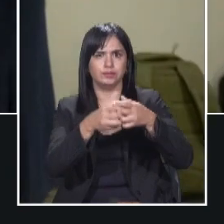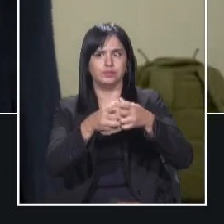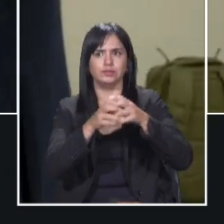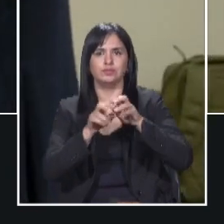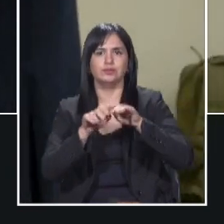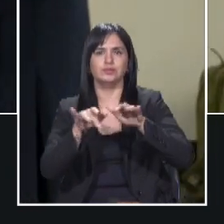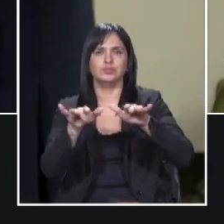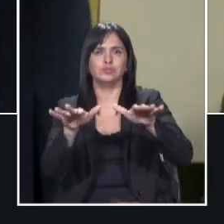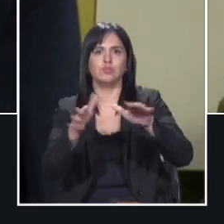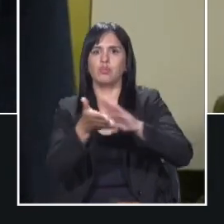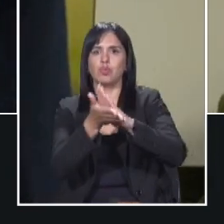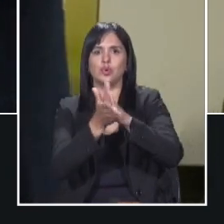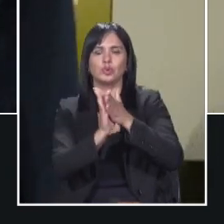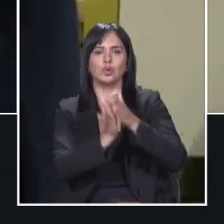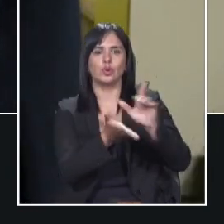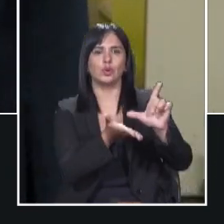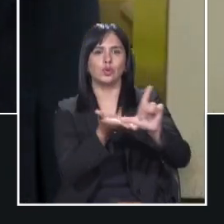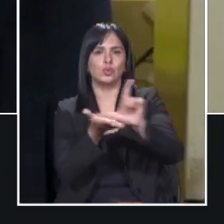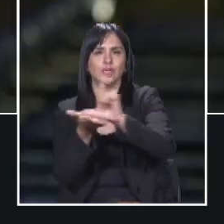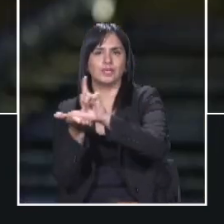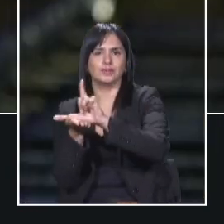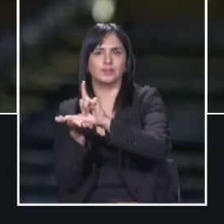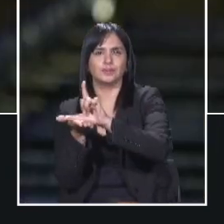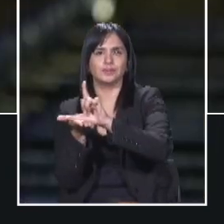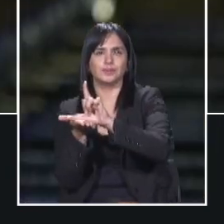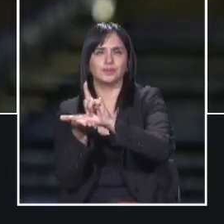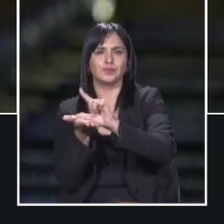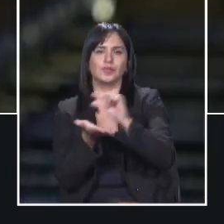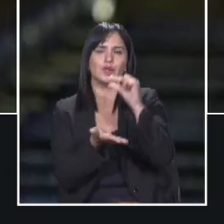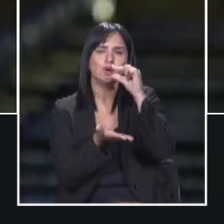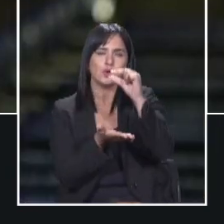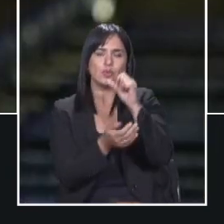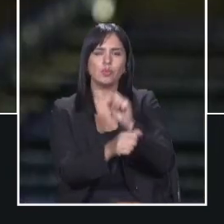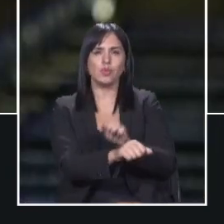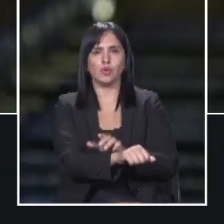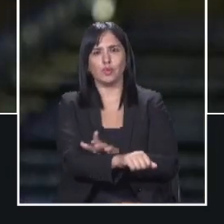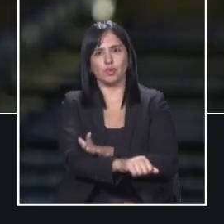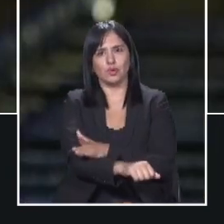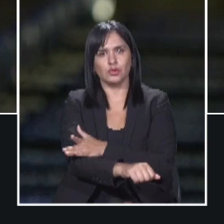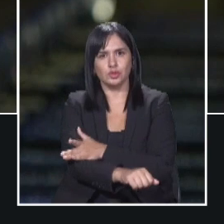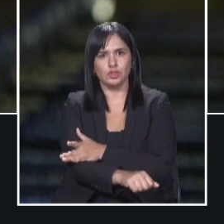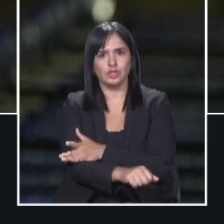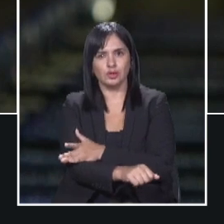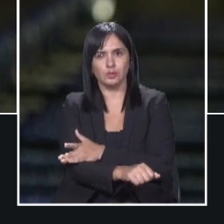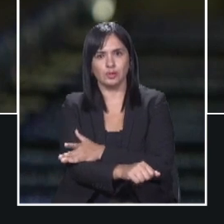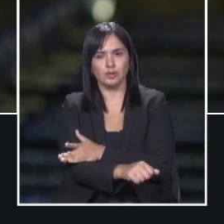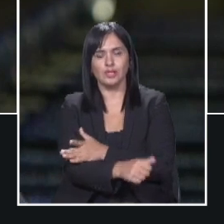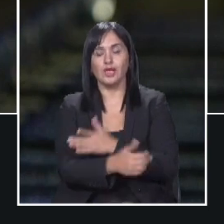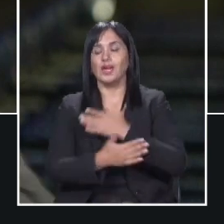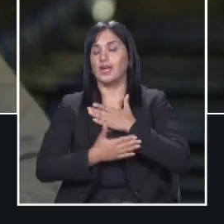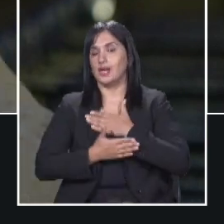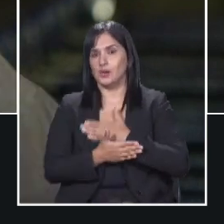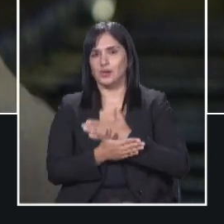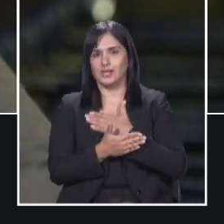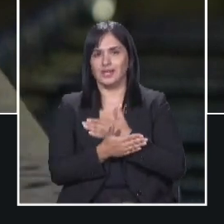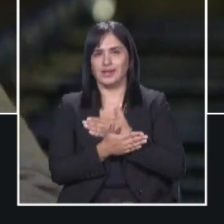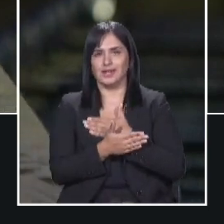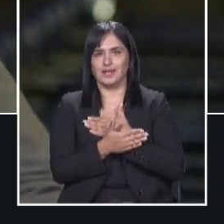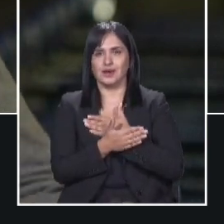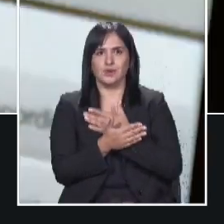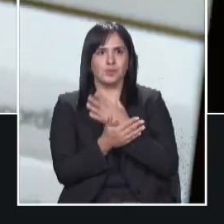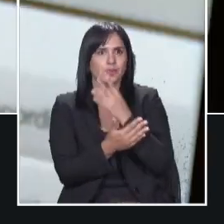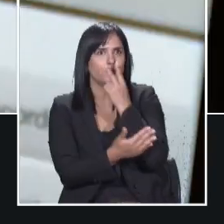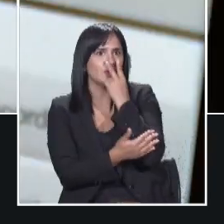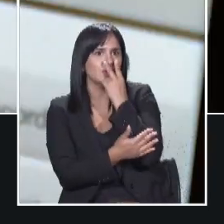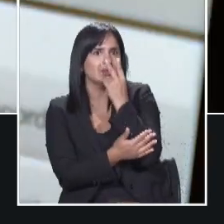like where you... It was a bit emotional. This is exactly what we were waiting for, I mean. And when we all saw the curves and